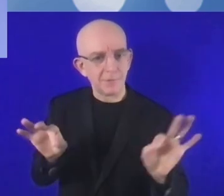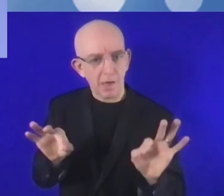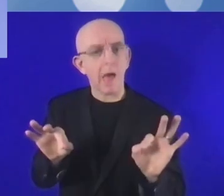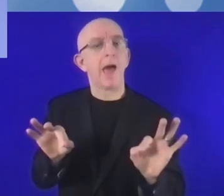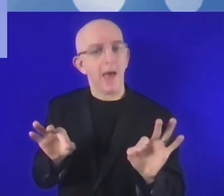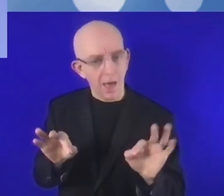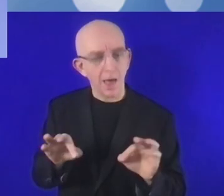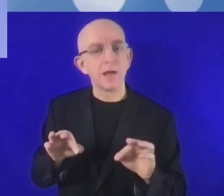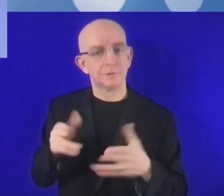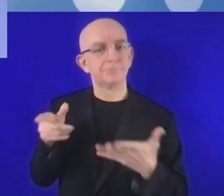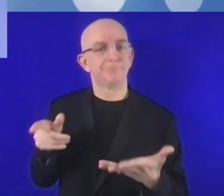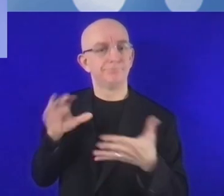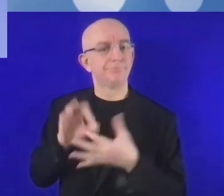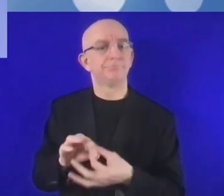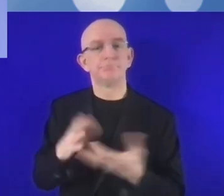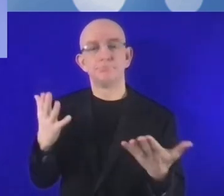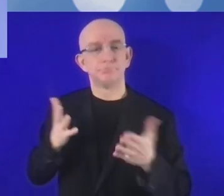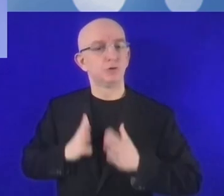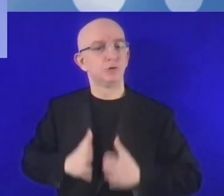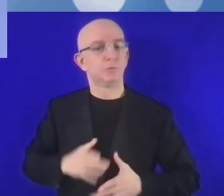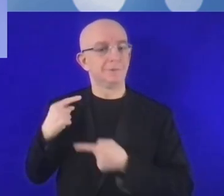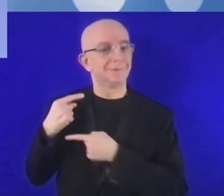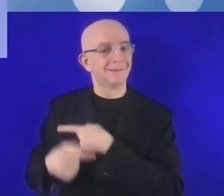roughly the overall quality of a piece of music.